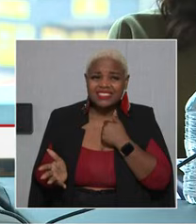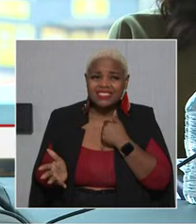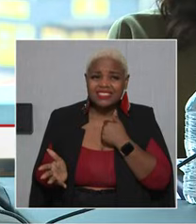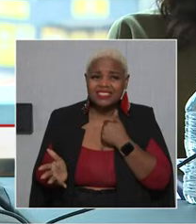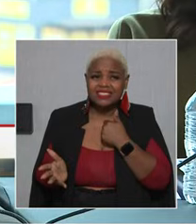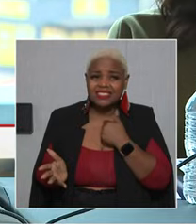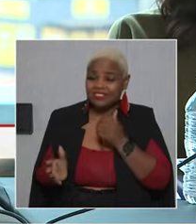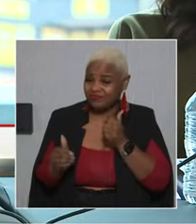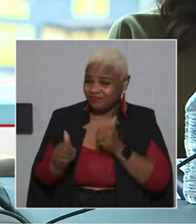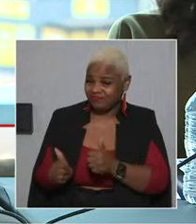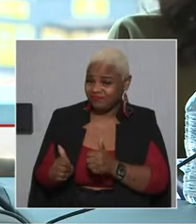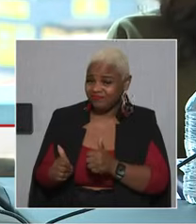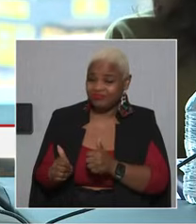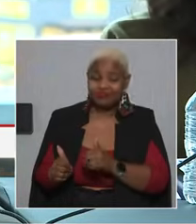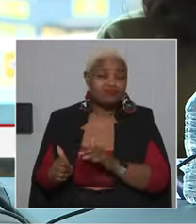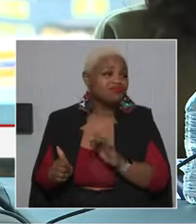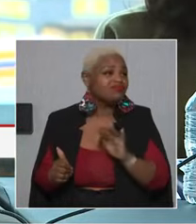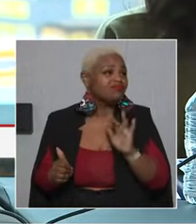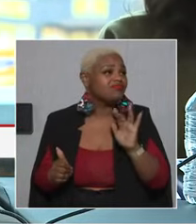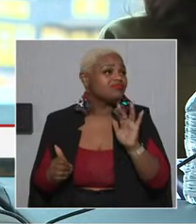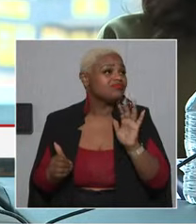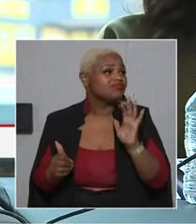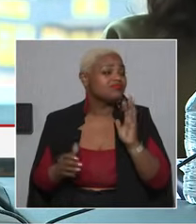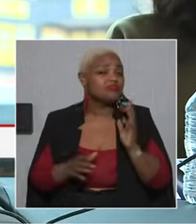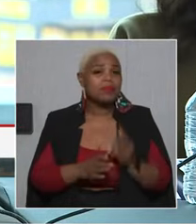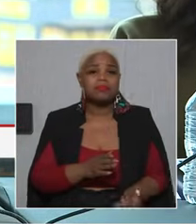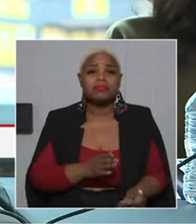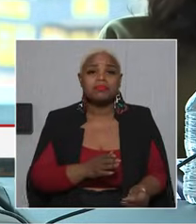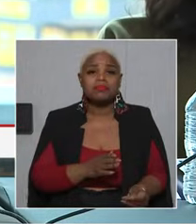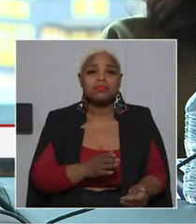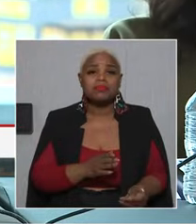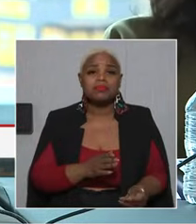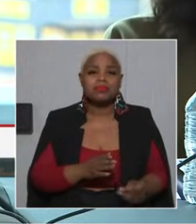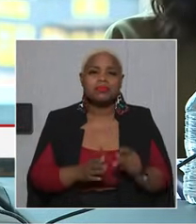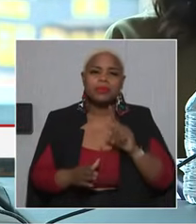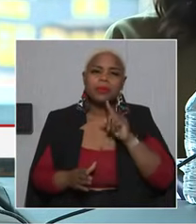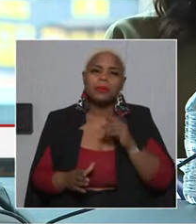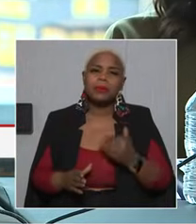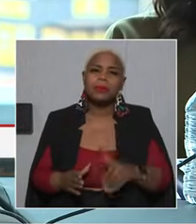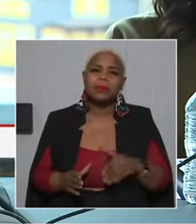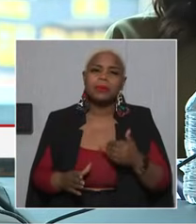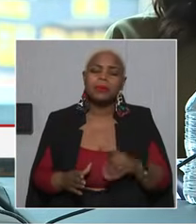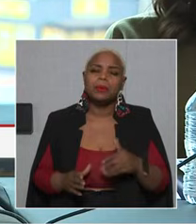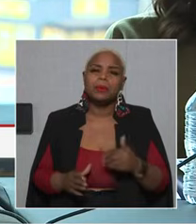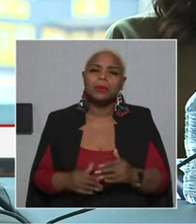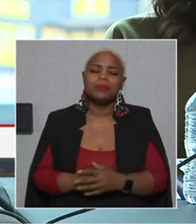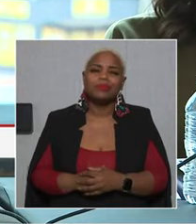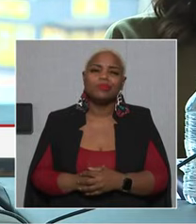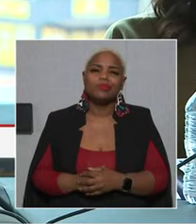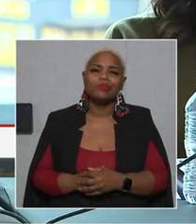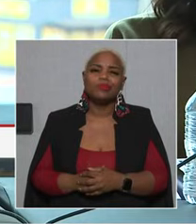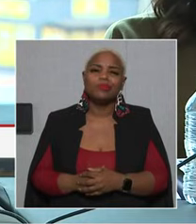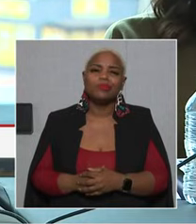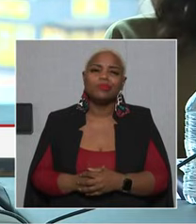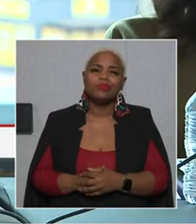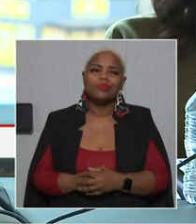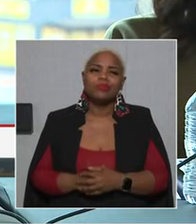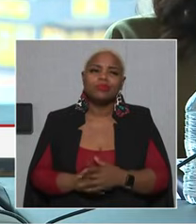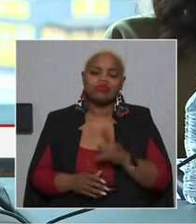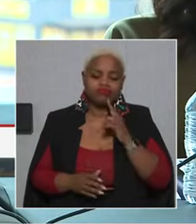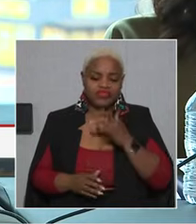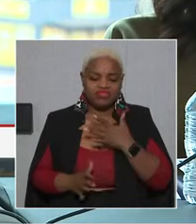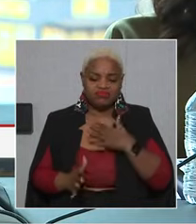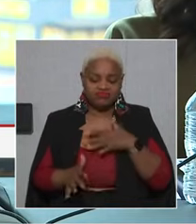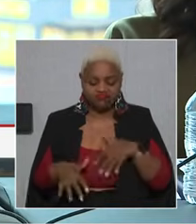That was probably my lowest point on the job. I didn't know how I was going to get through that, and I don't think people understand, being a